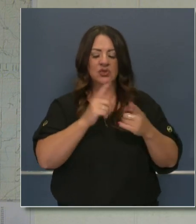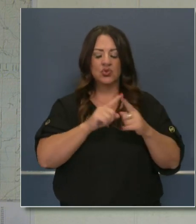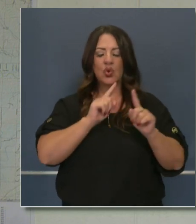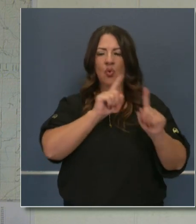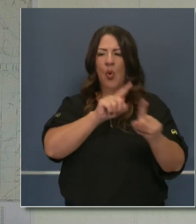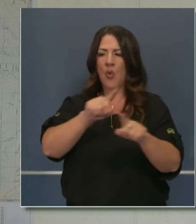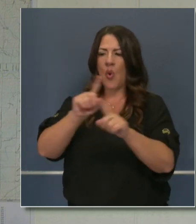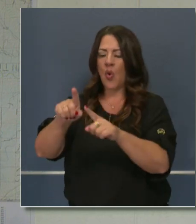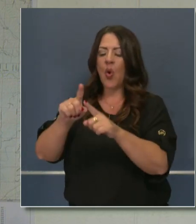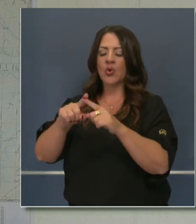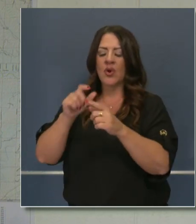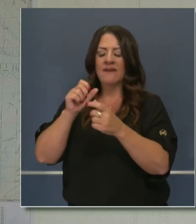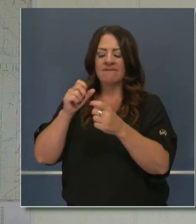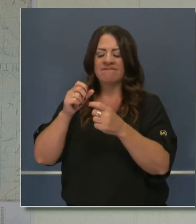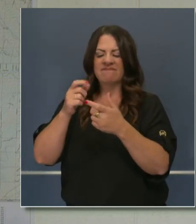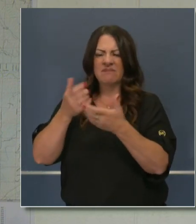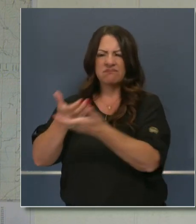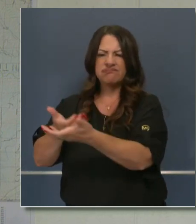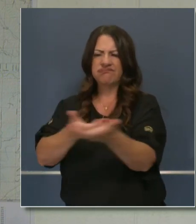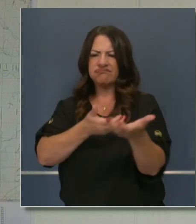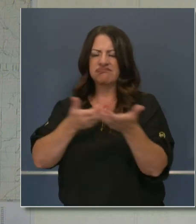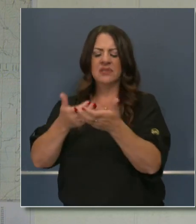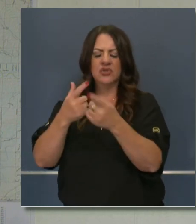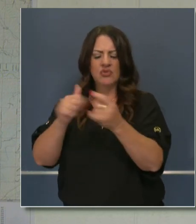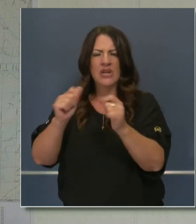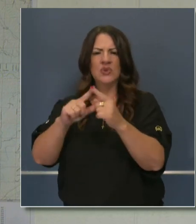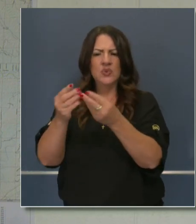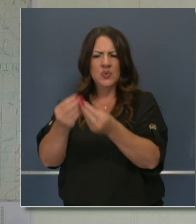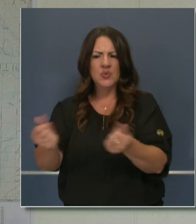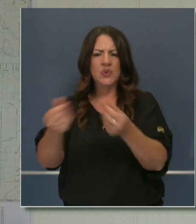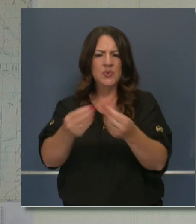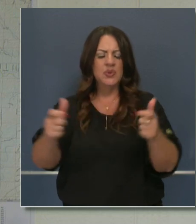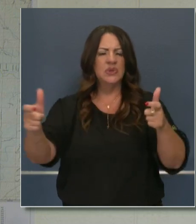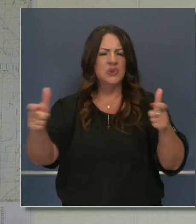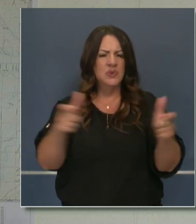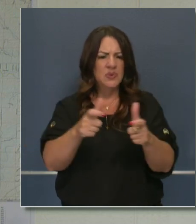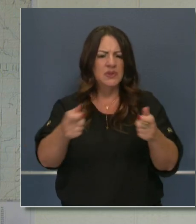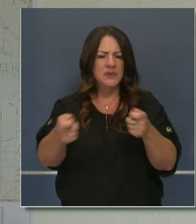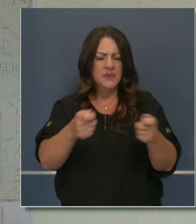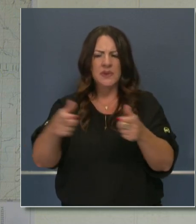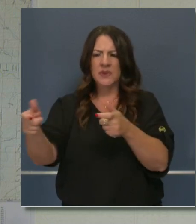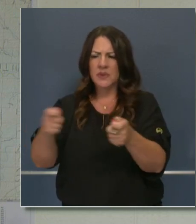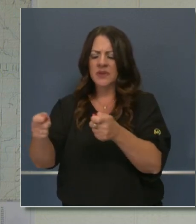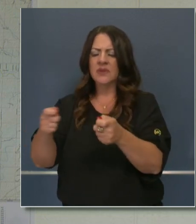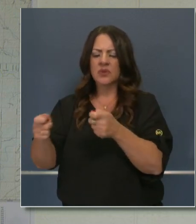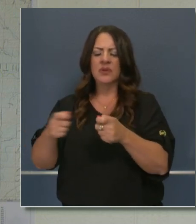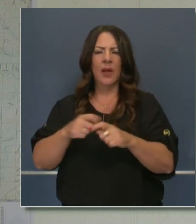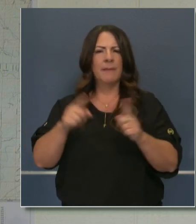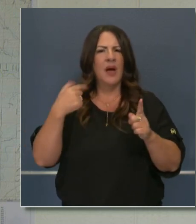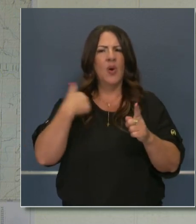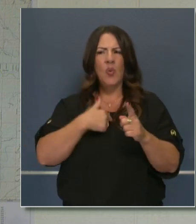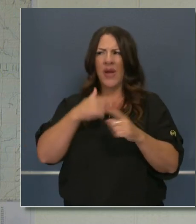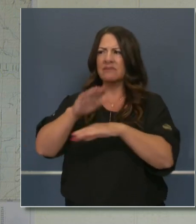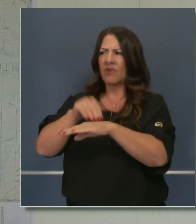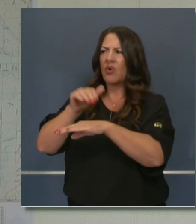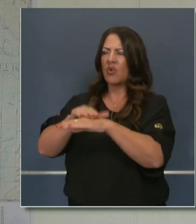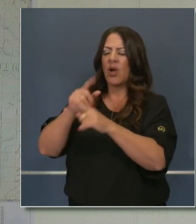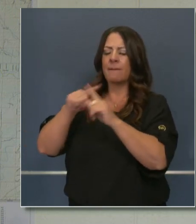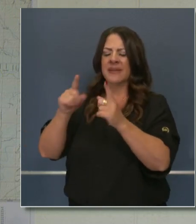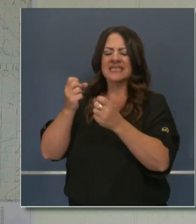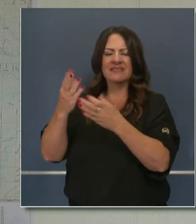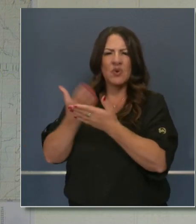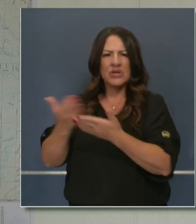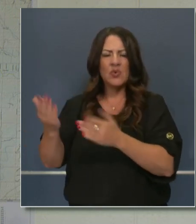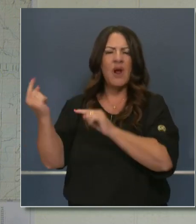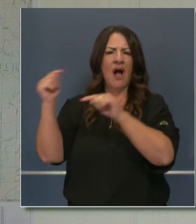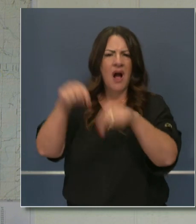the priority, and will always get all of the aircraft and all of the resources available, we still have firefighters